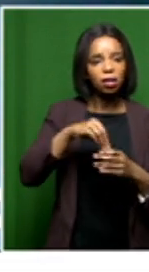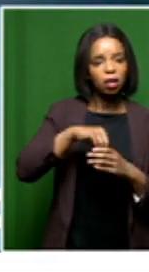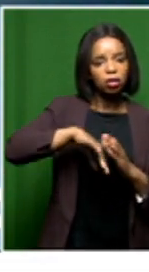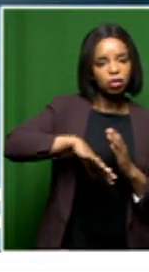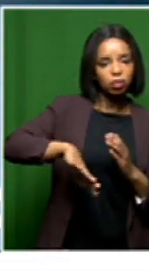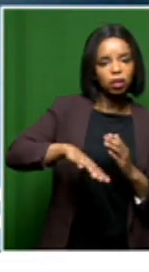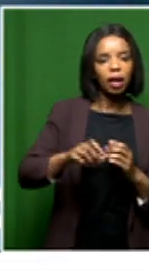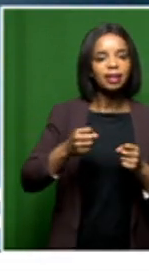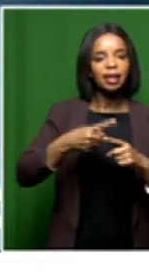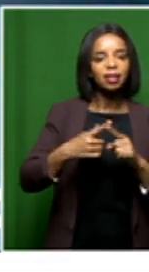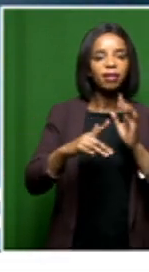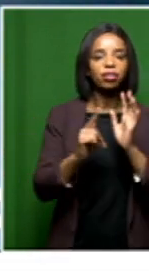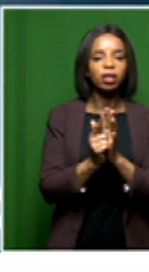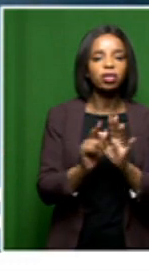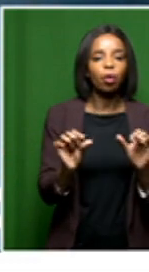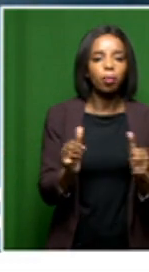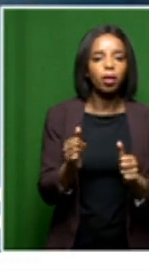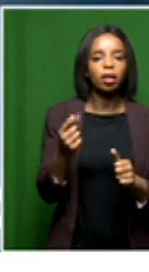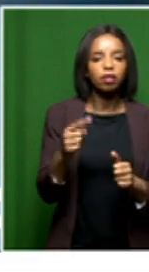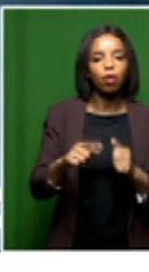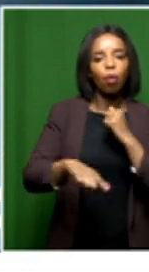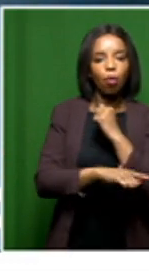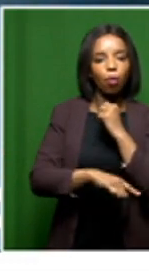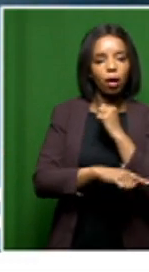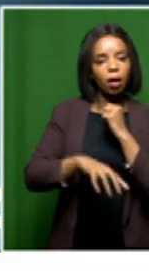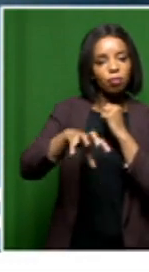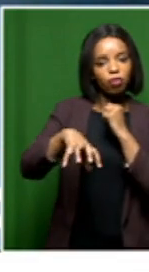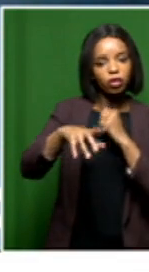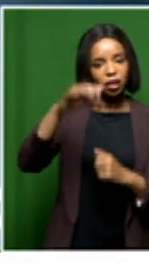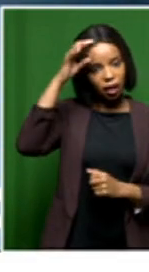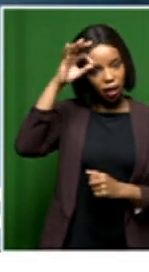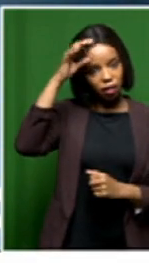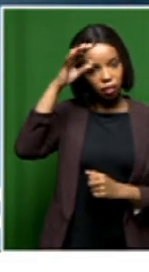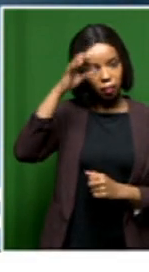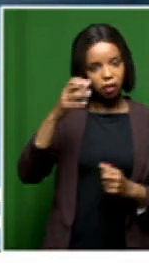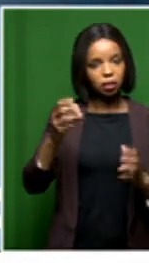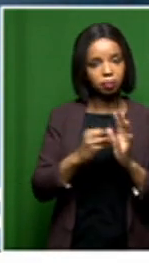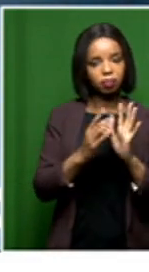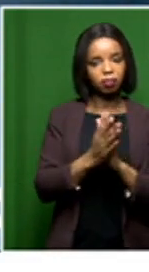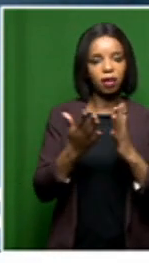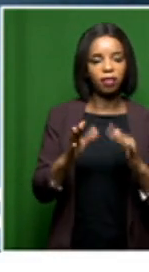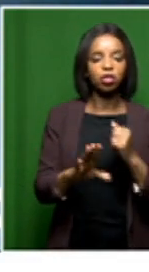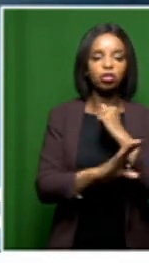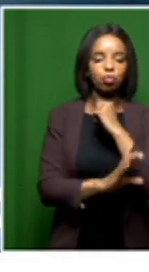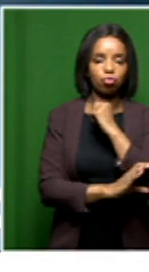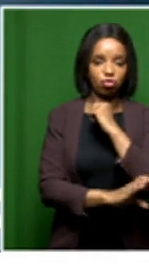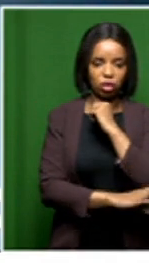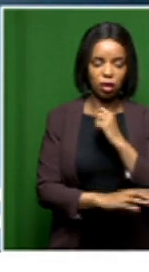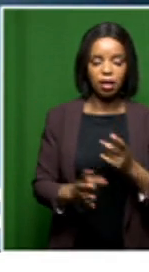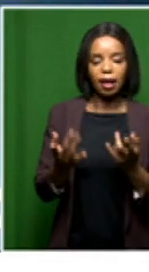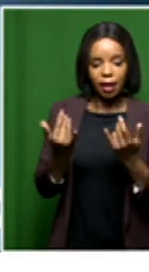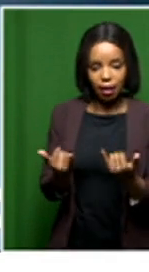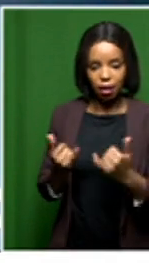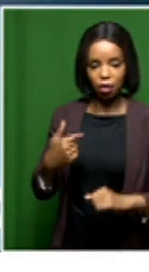legislative competence of the local and provincial government stated in the Constitution. So my question to you is, what are the grounds on